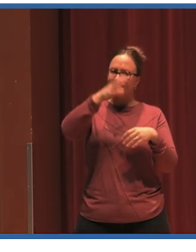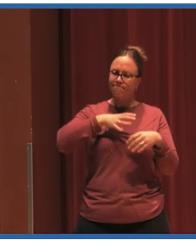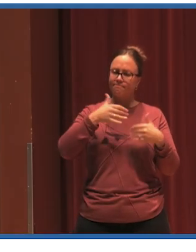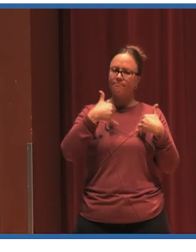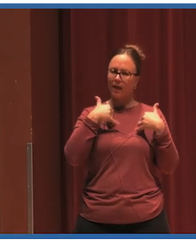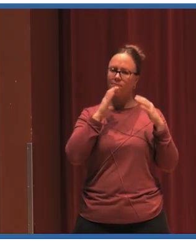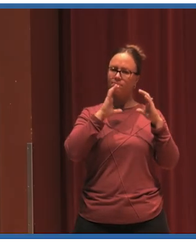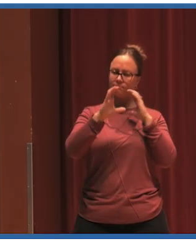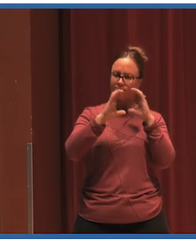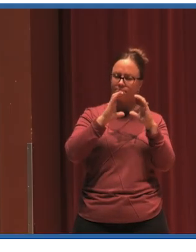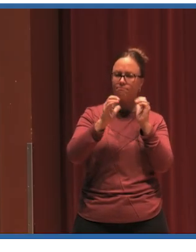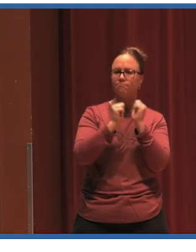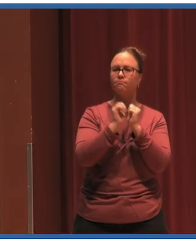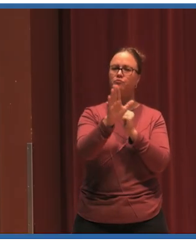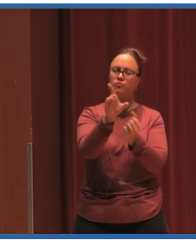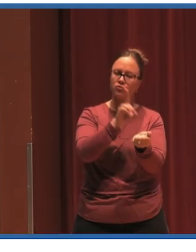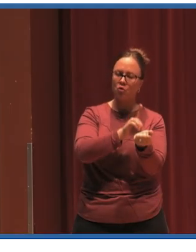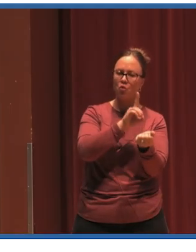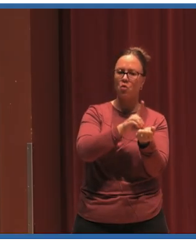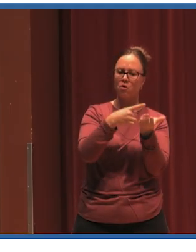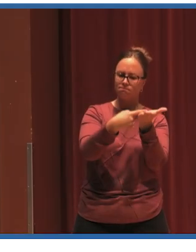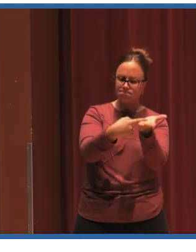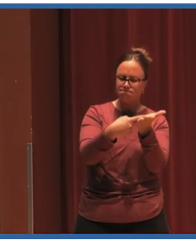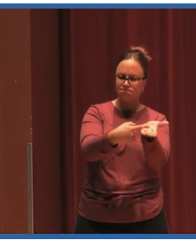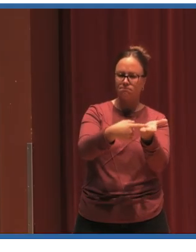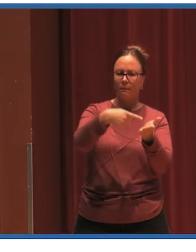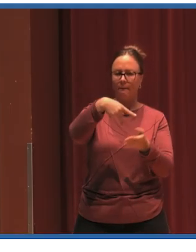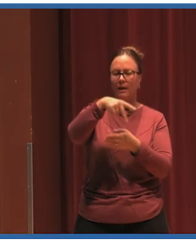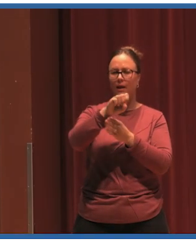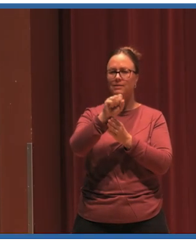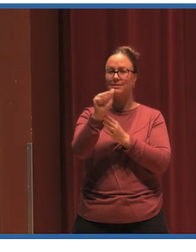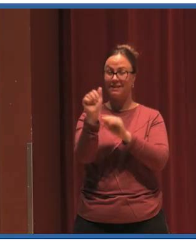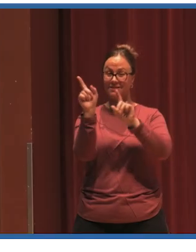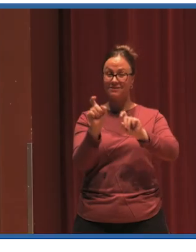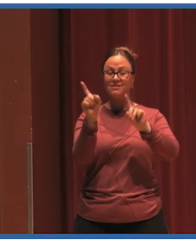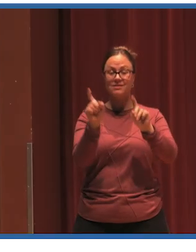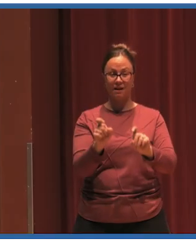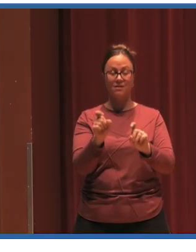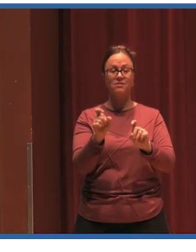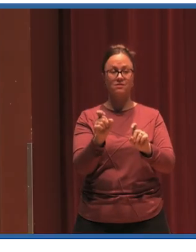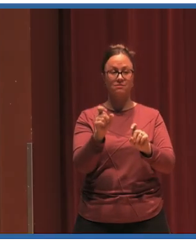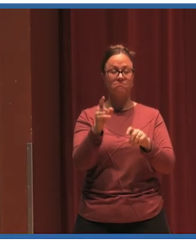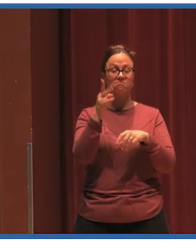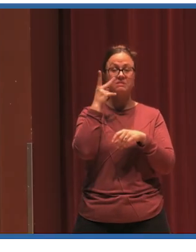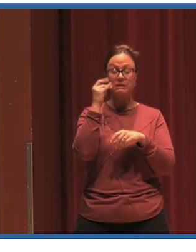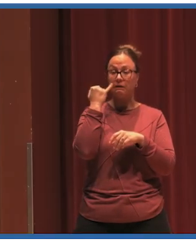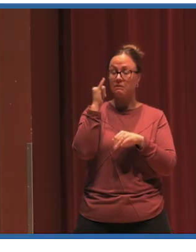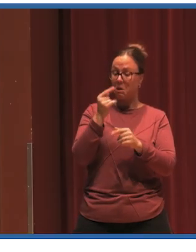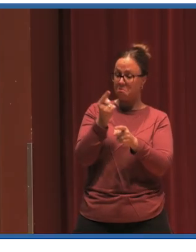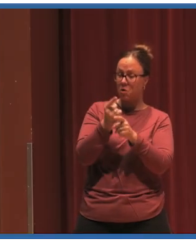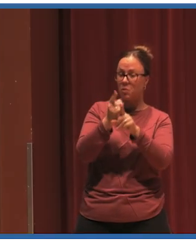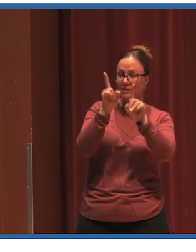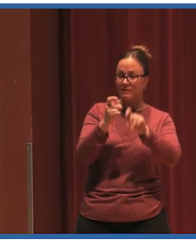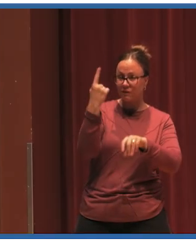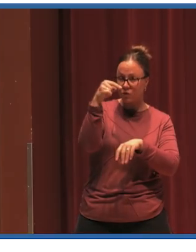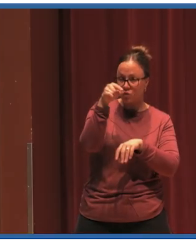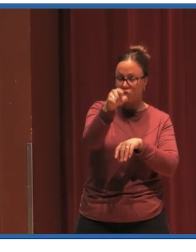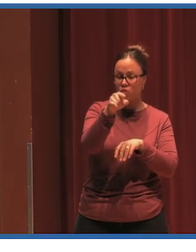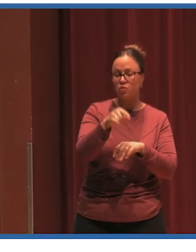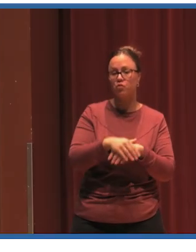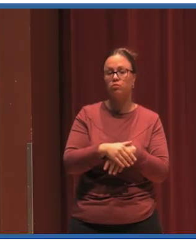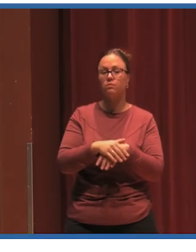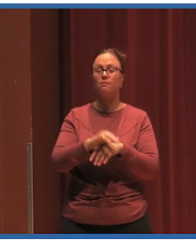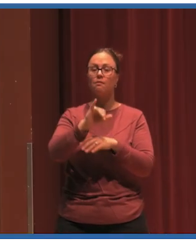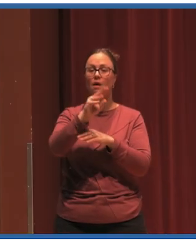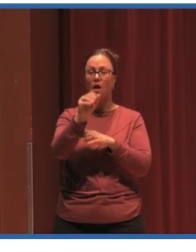their physician to discuss if a PSA test is appropriate for you. The American Cancer